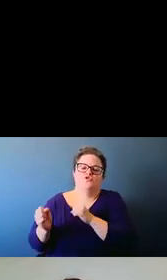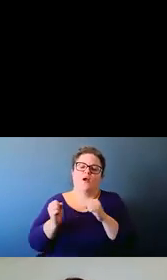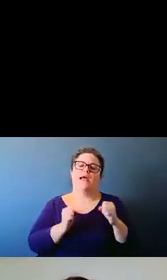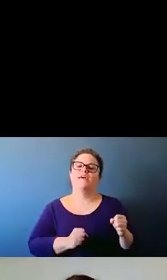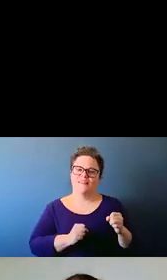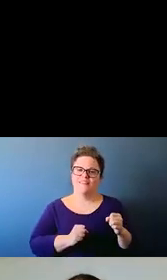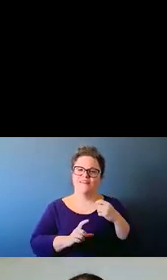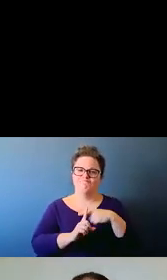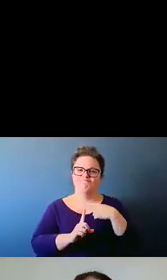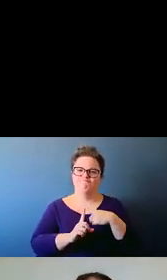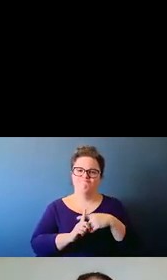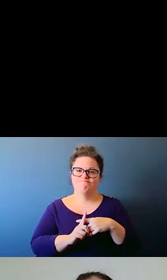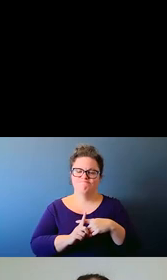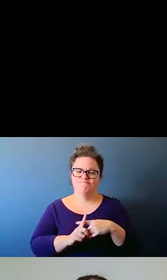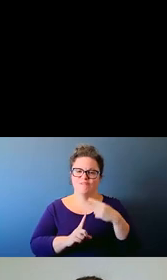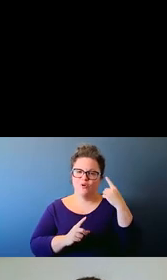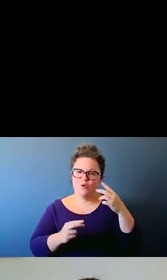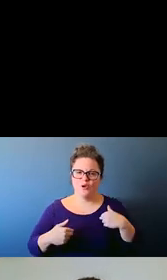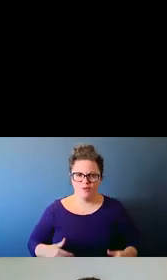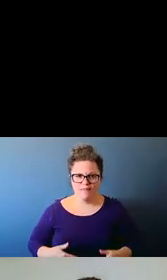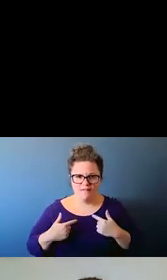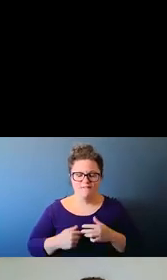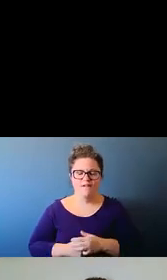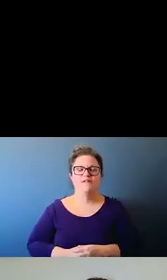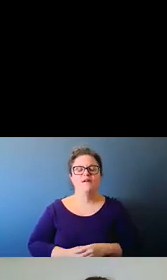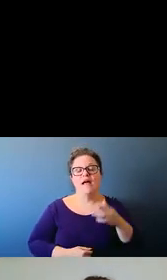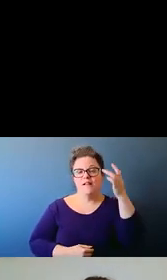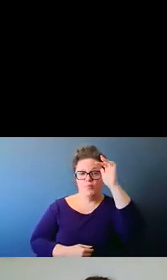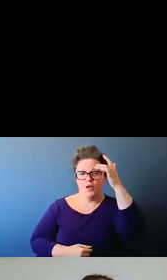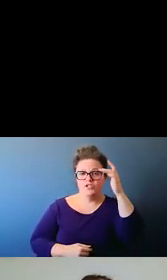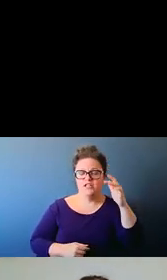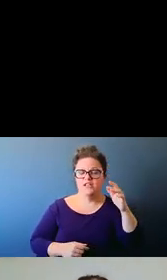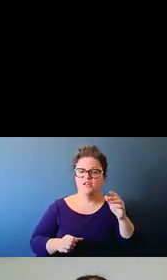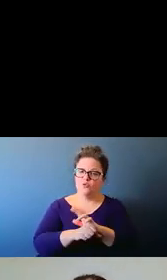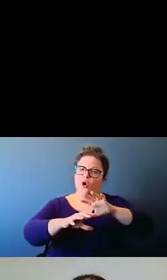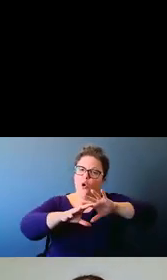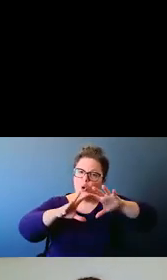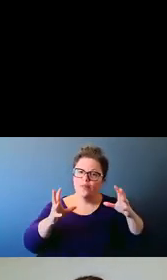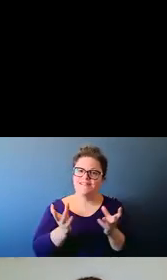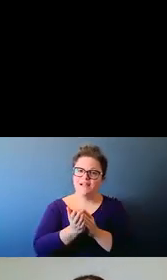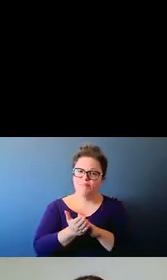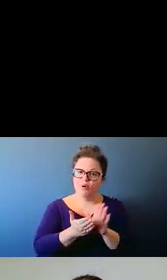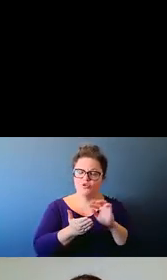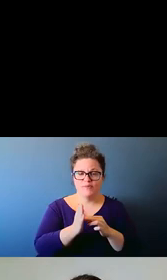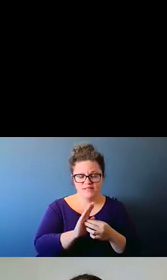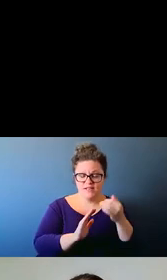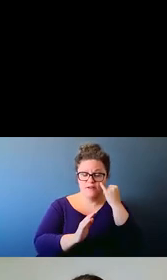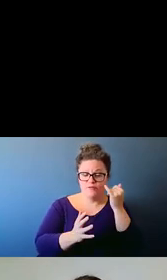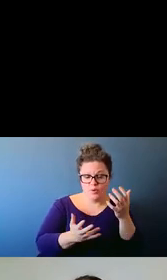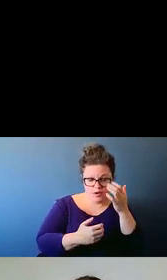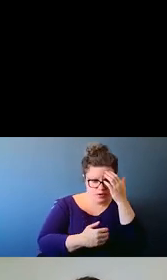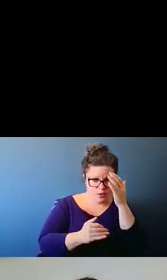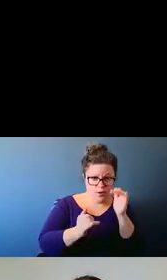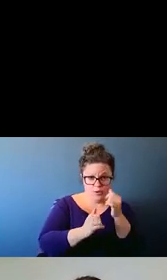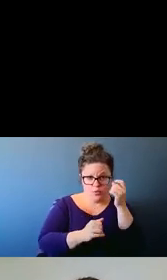Anthropology takes what we call a holistic approach, meaning that we recognize that in order to understand humans in all of our